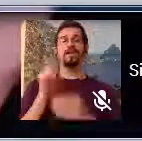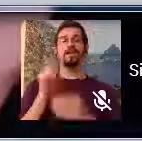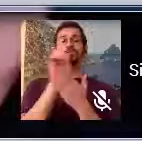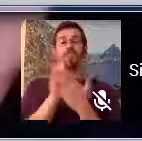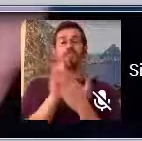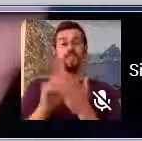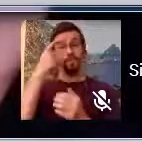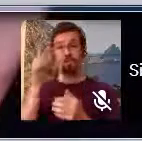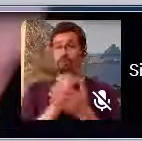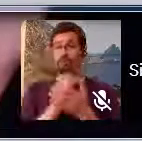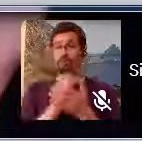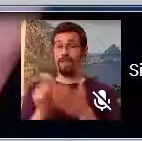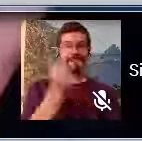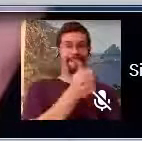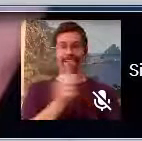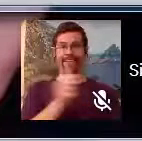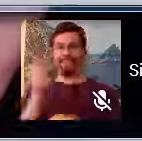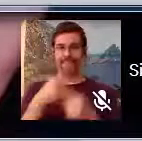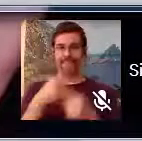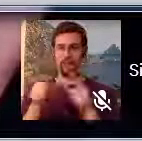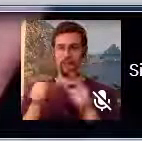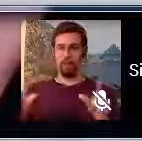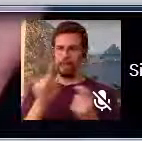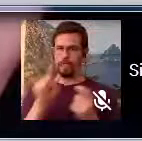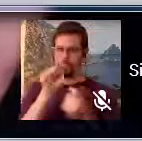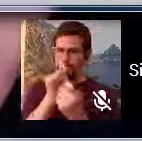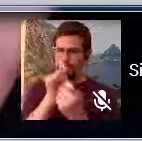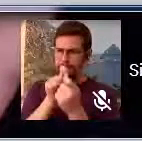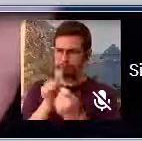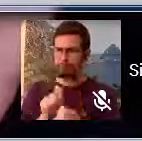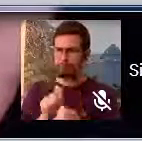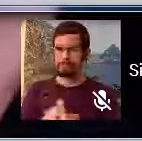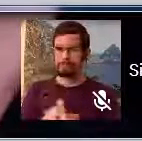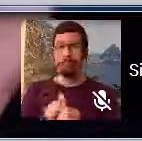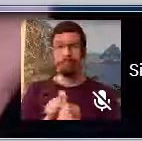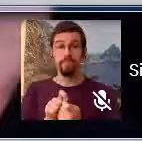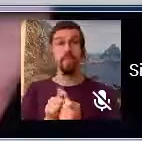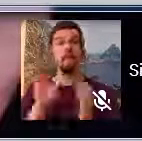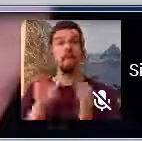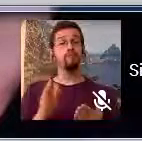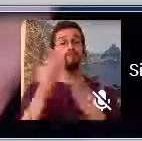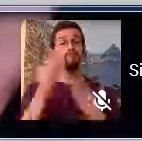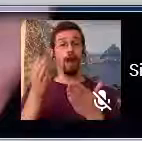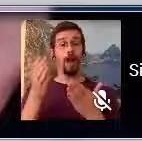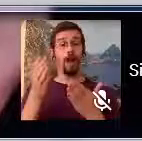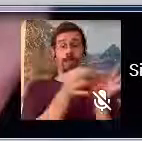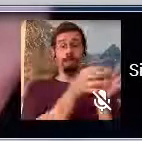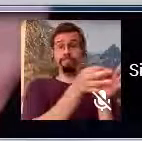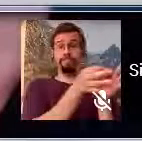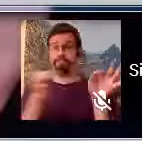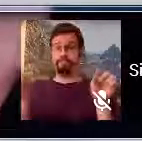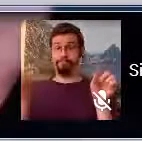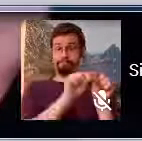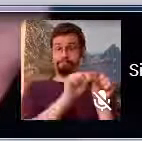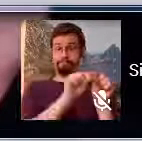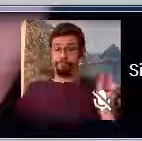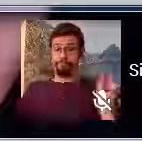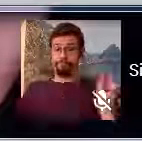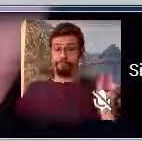sign language precisely. It provides a linear representation of sign